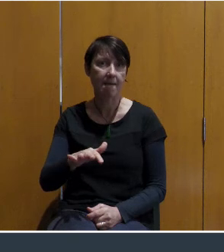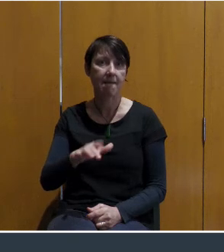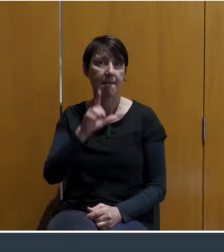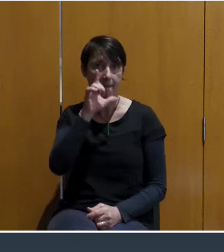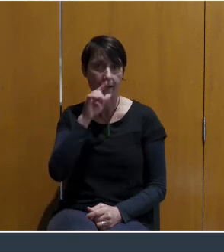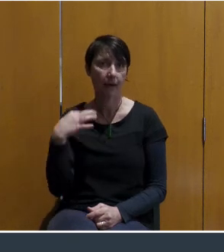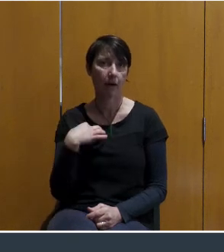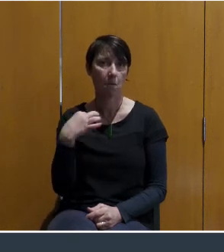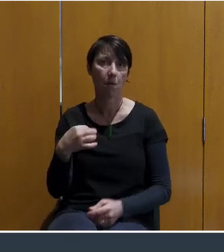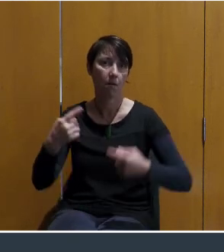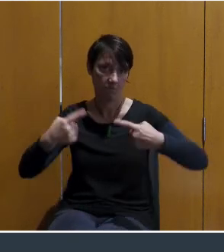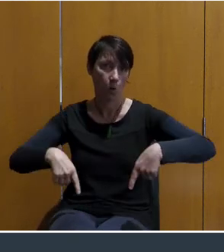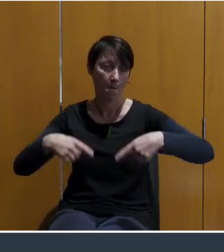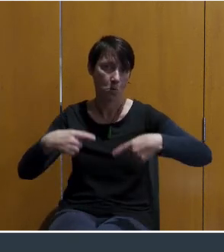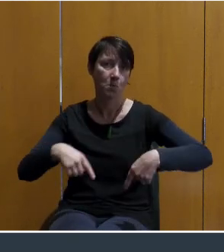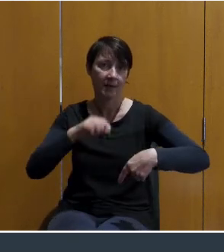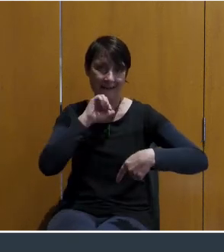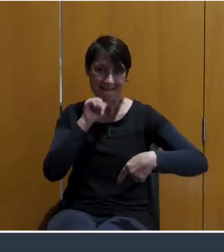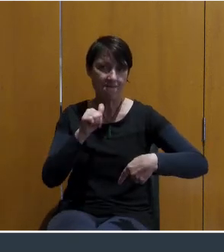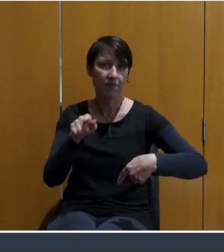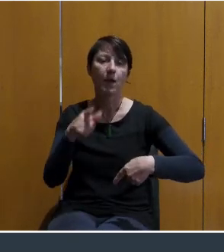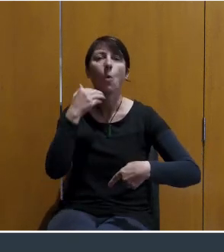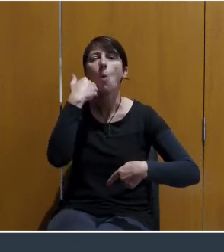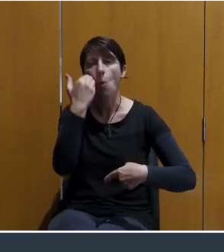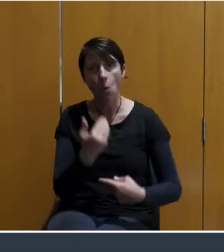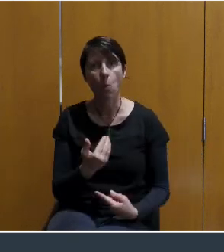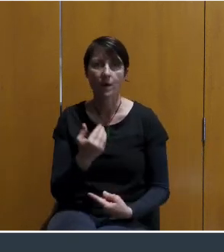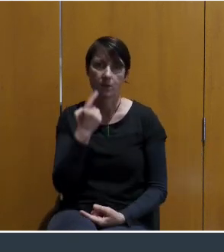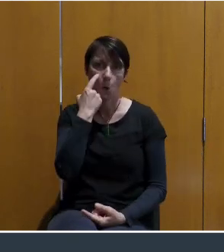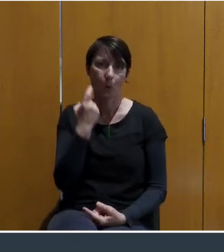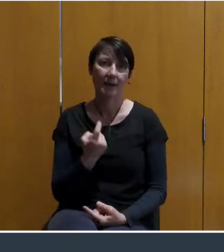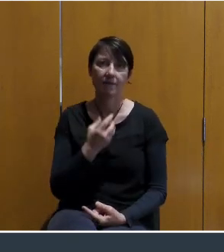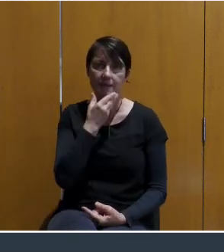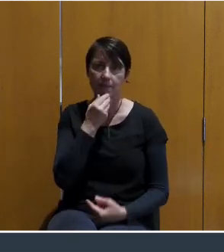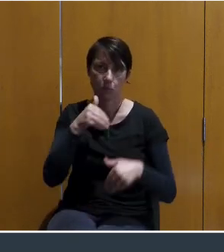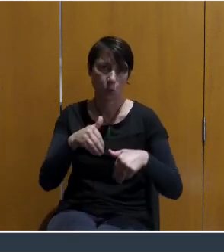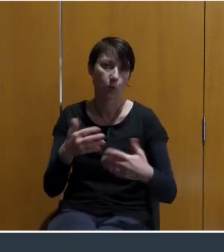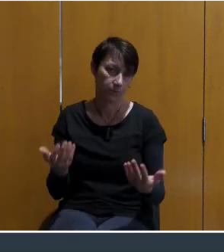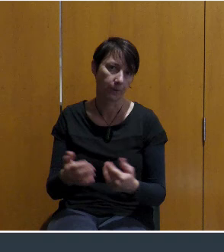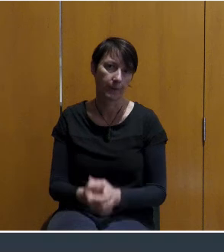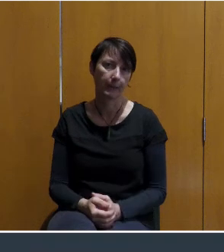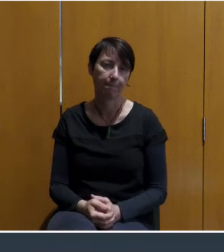aware of those people in our community. So it's done on a discretionary basis currently.